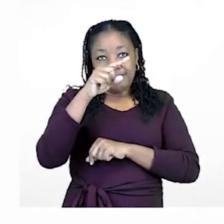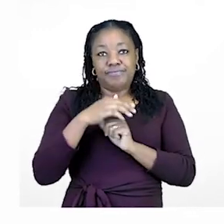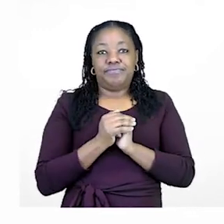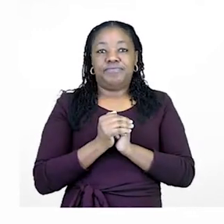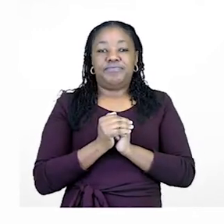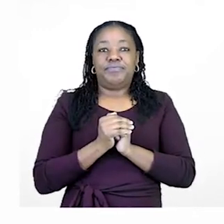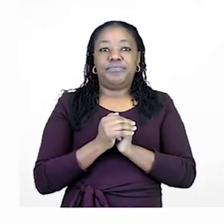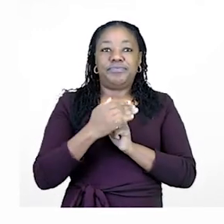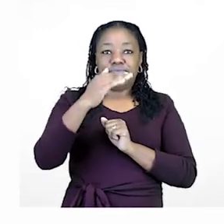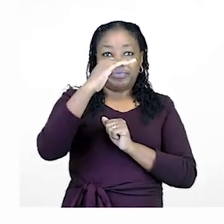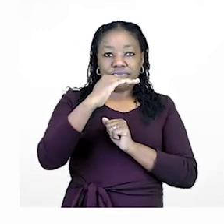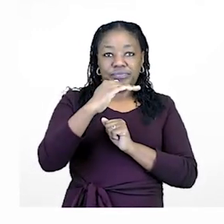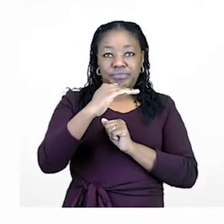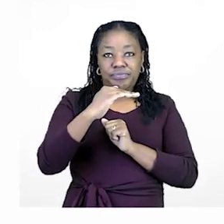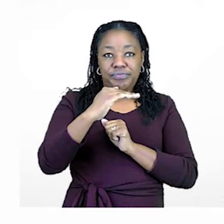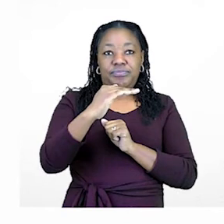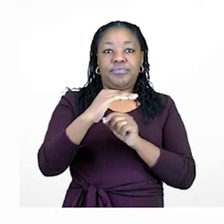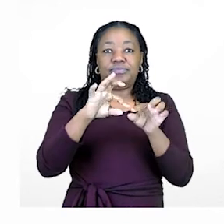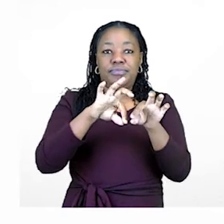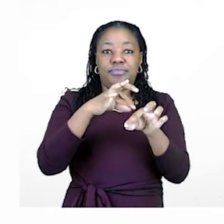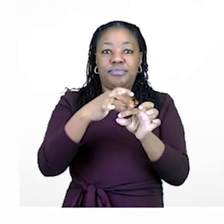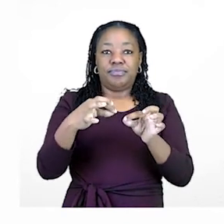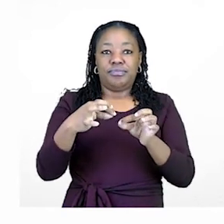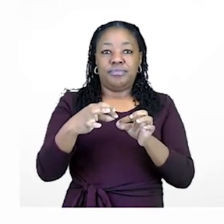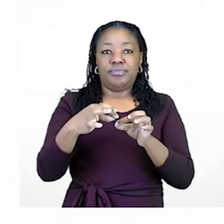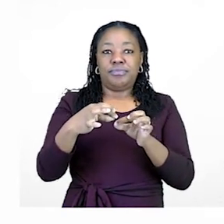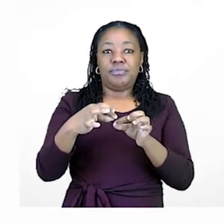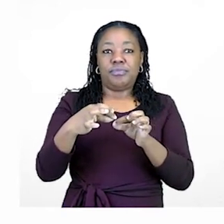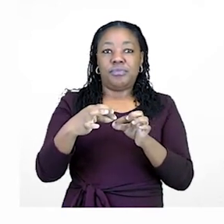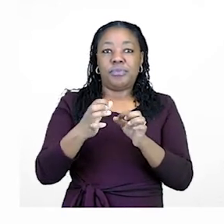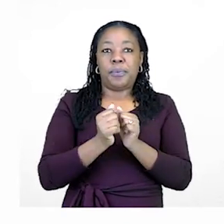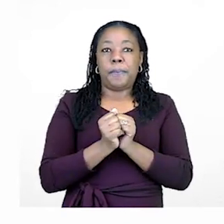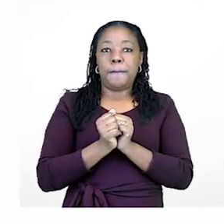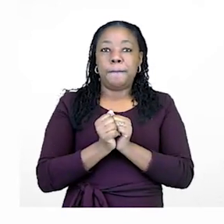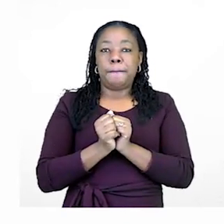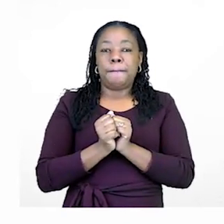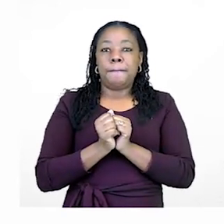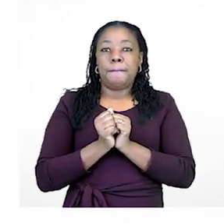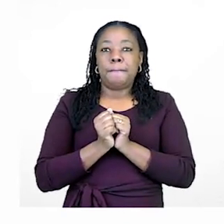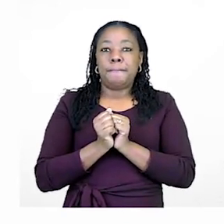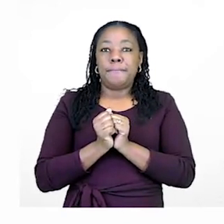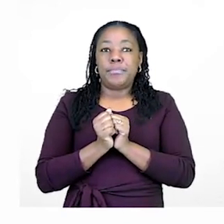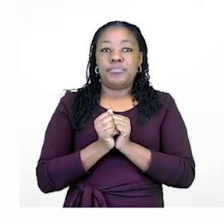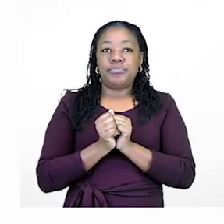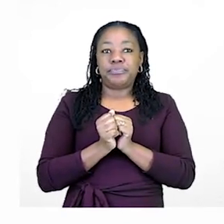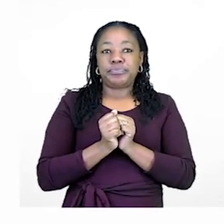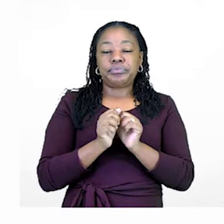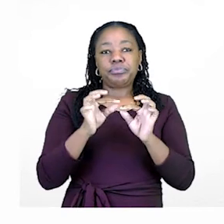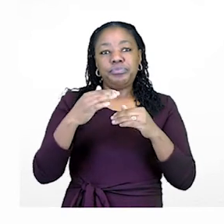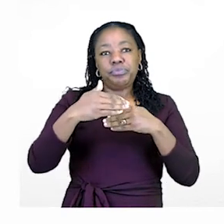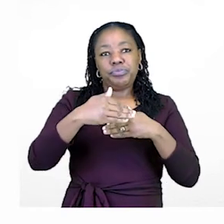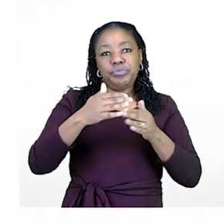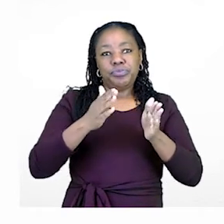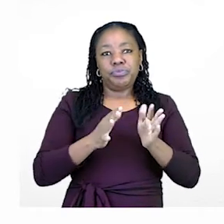next one has presents, and each present is very beautiful and nicely wrapped with a